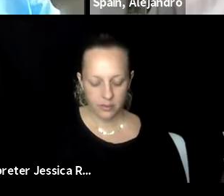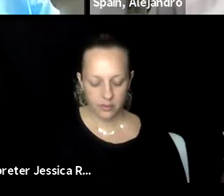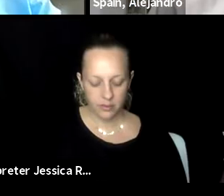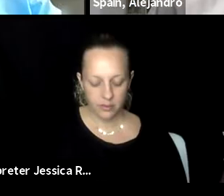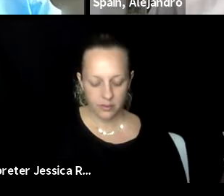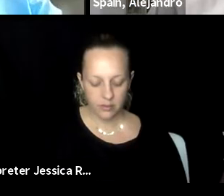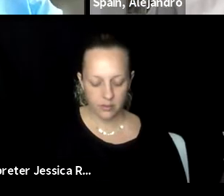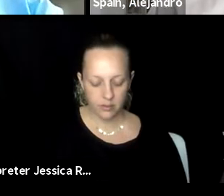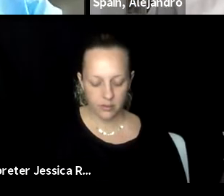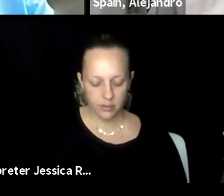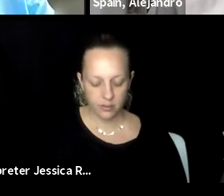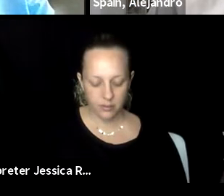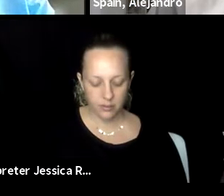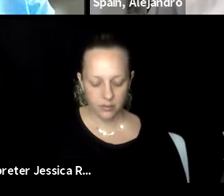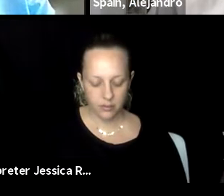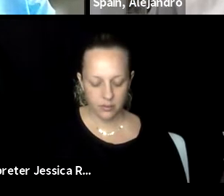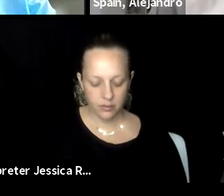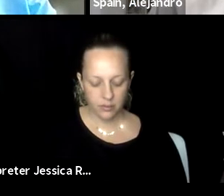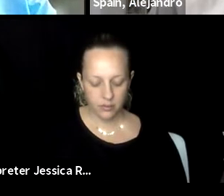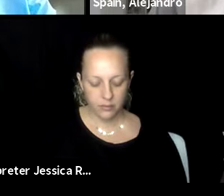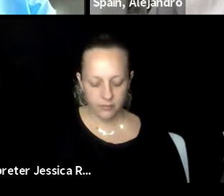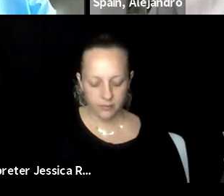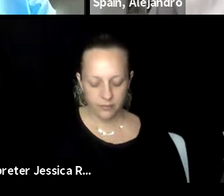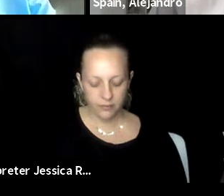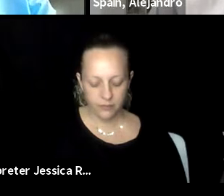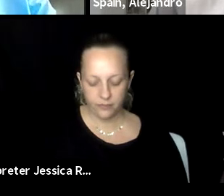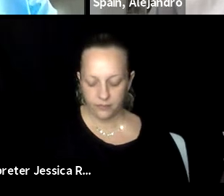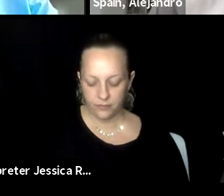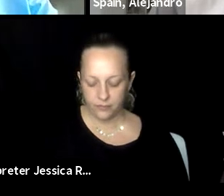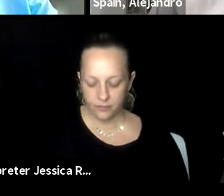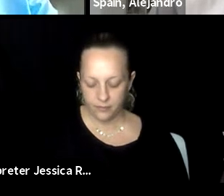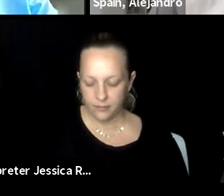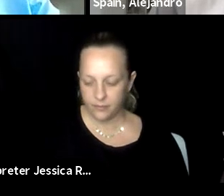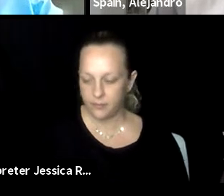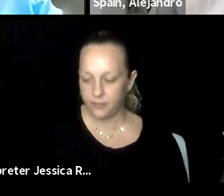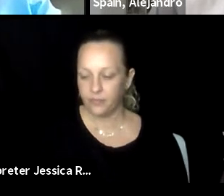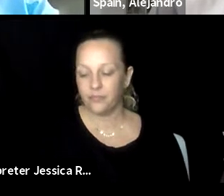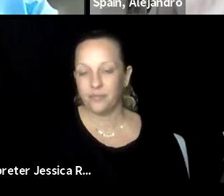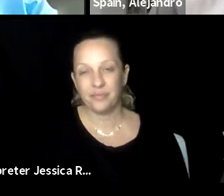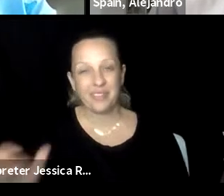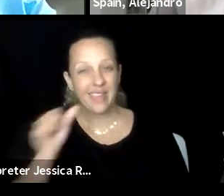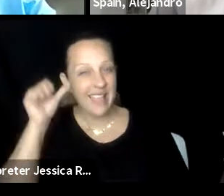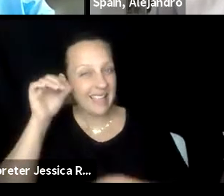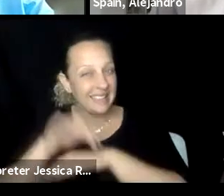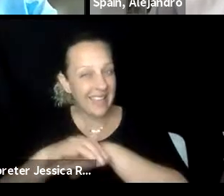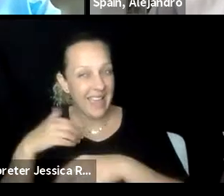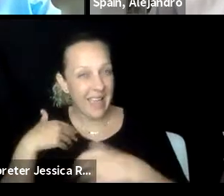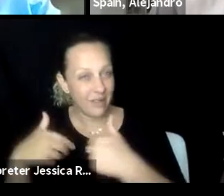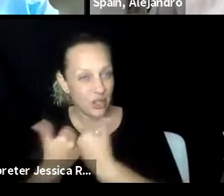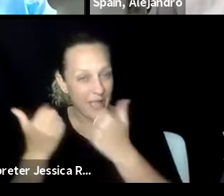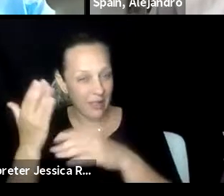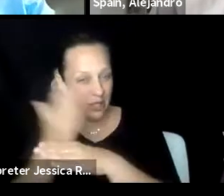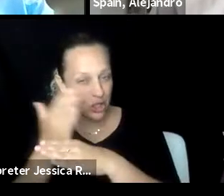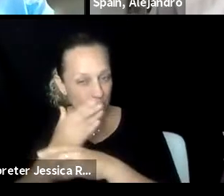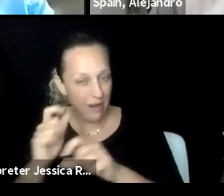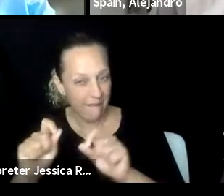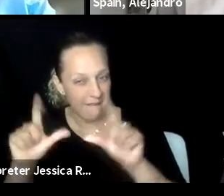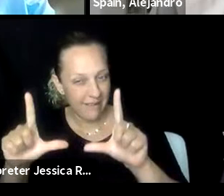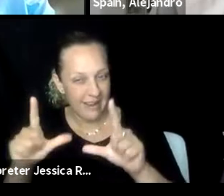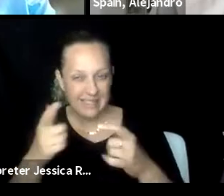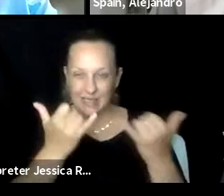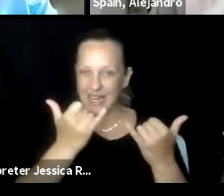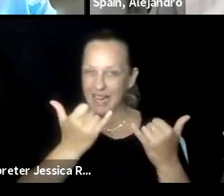Well, we didn't have any challenge last night sharing the videos, but I can't get it to pick it